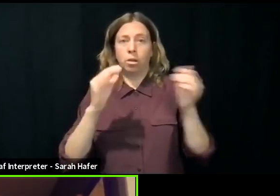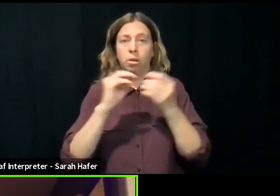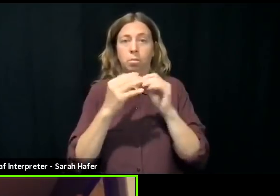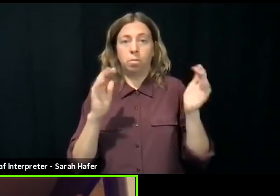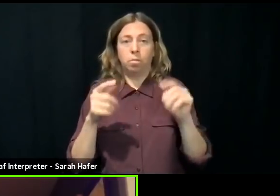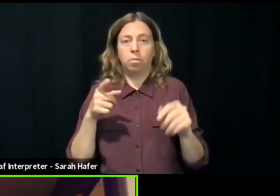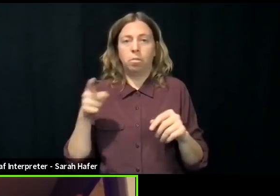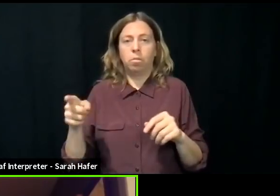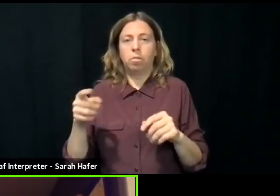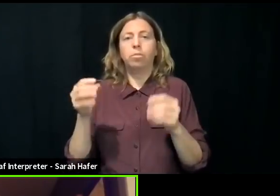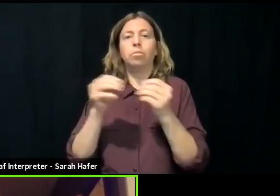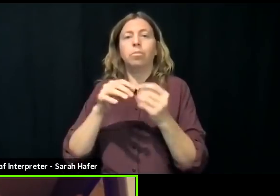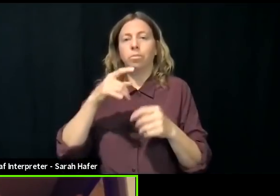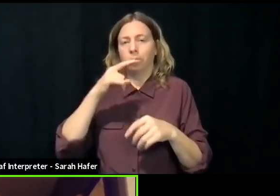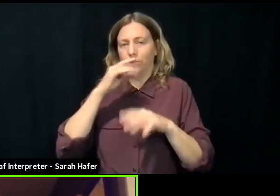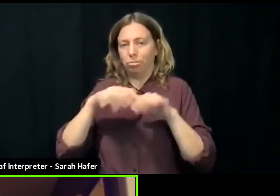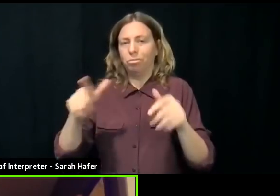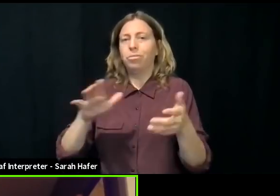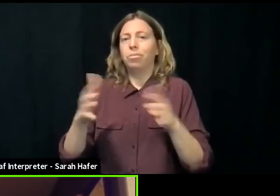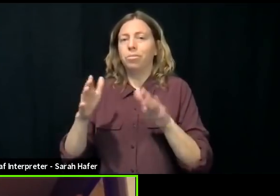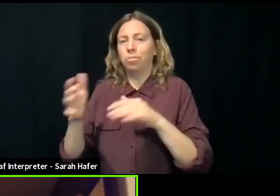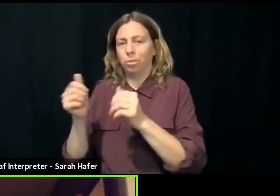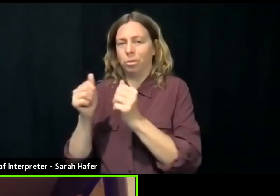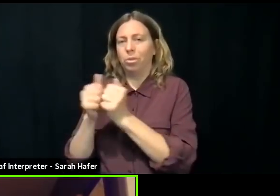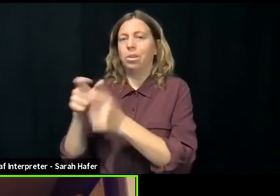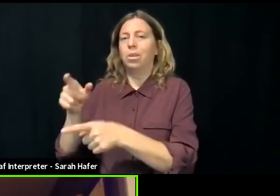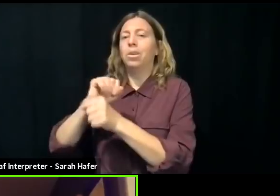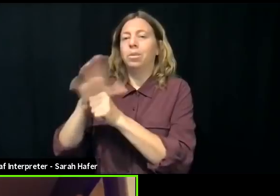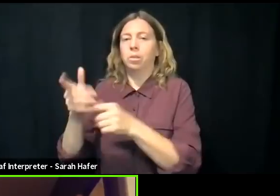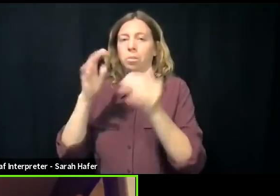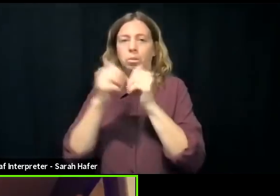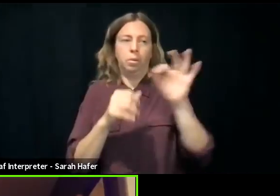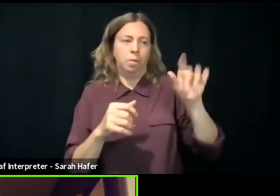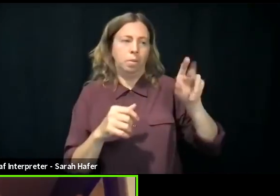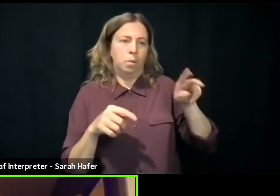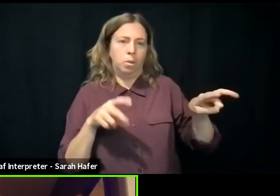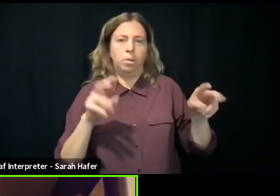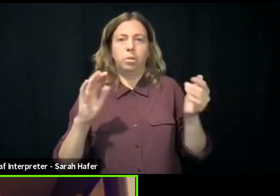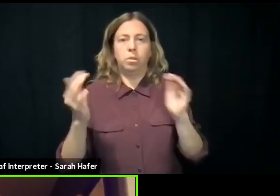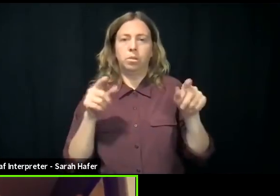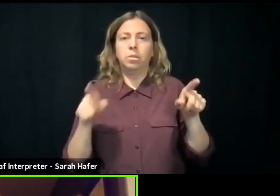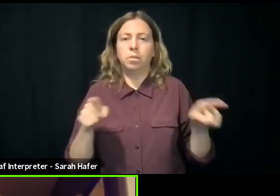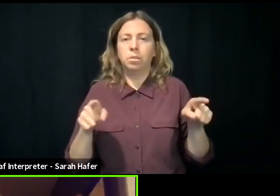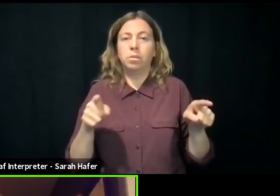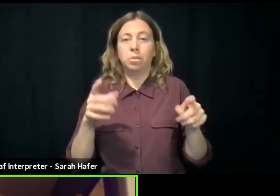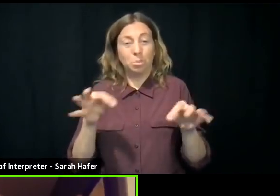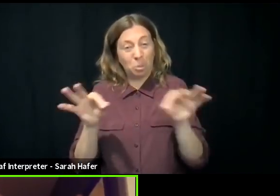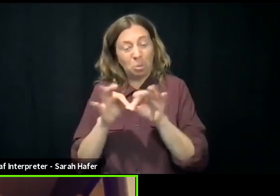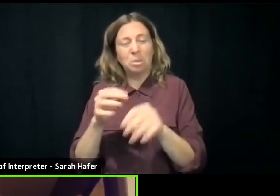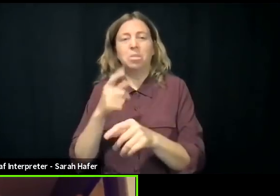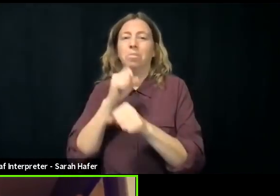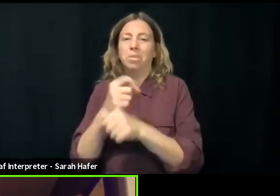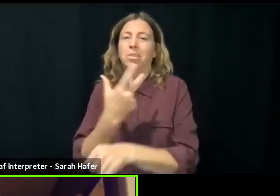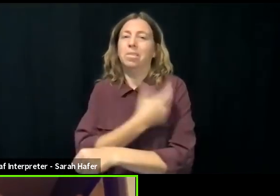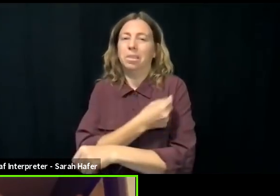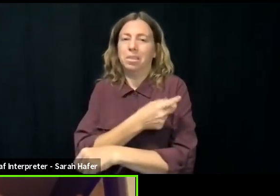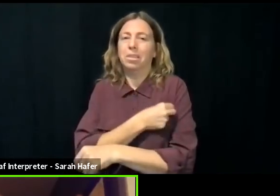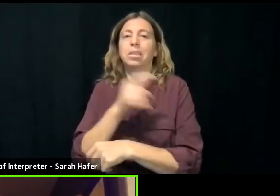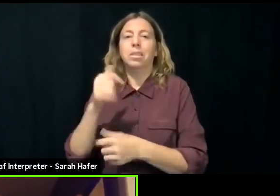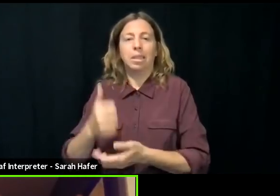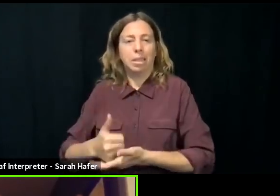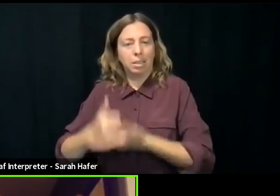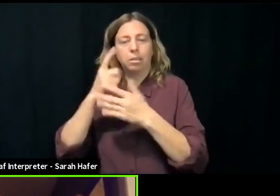that's why the push has been on to have safe and effective vaccines in children. While the disease is less serious in children than in adults, as